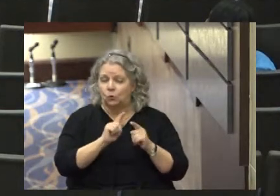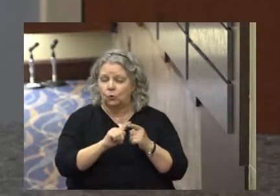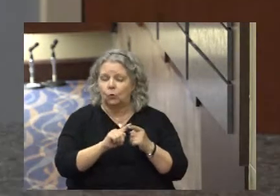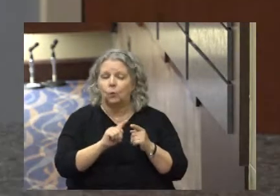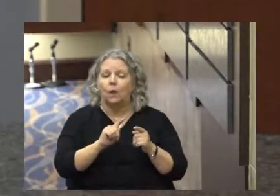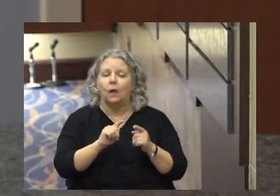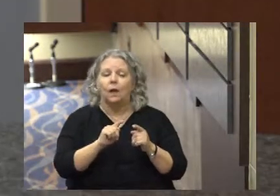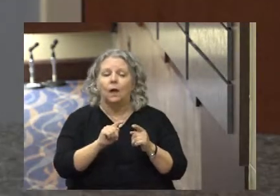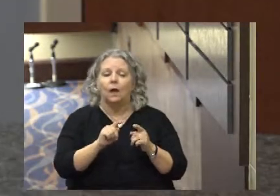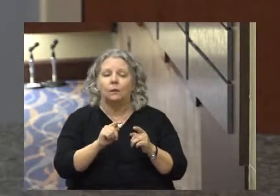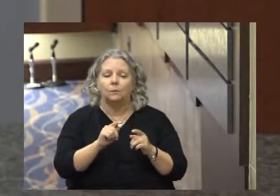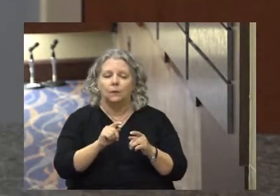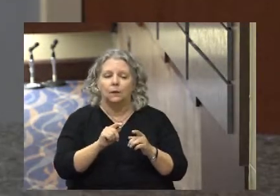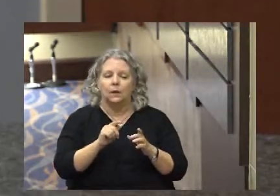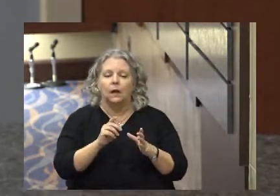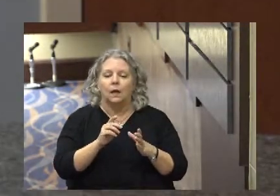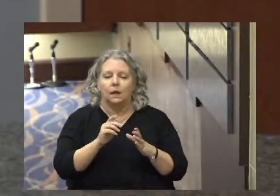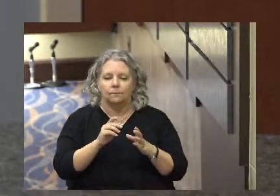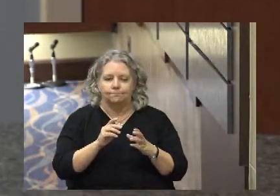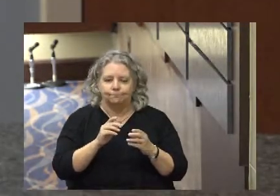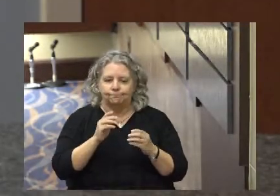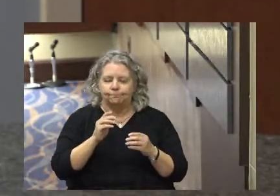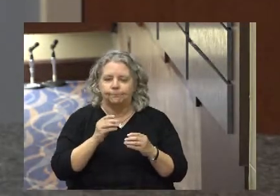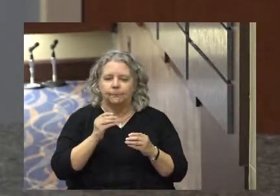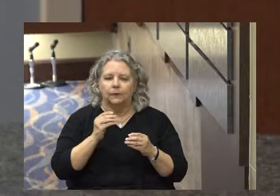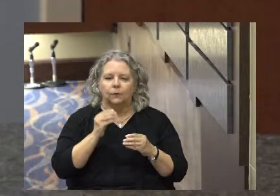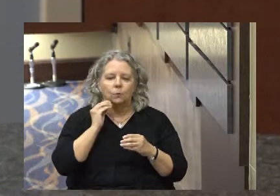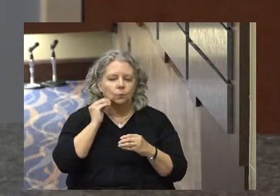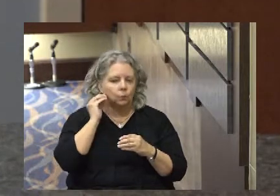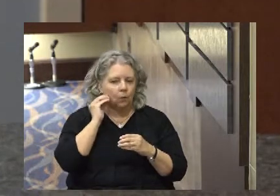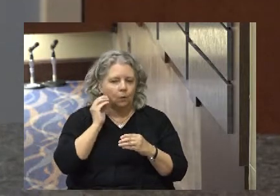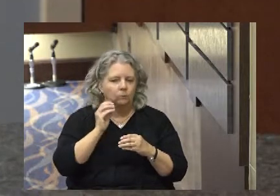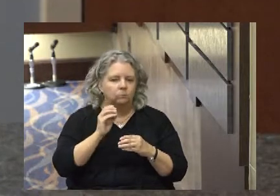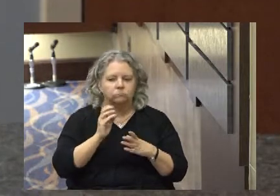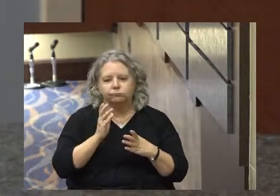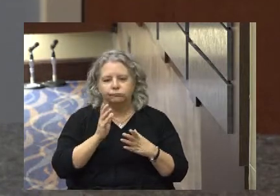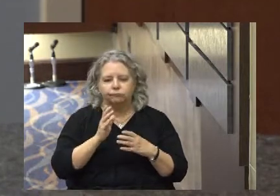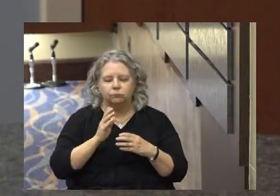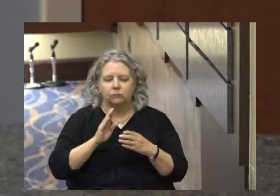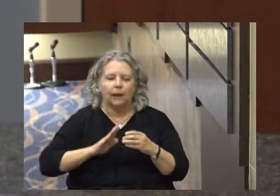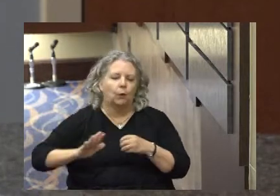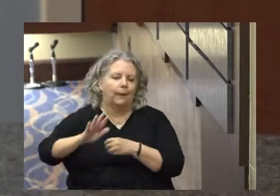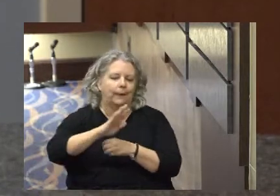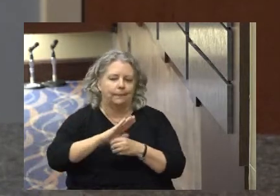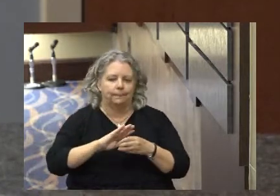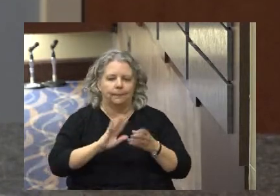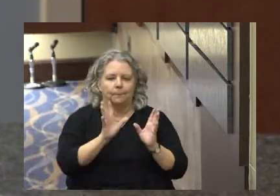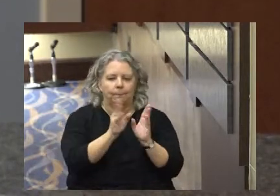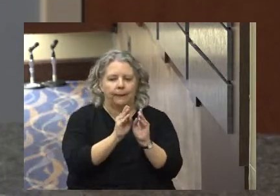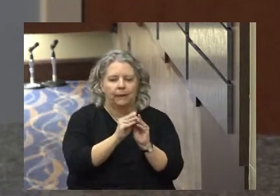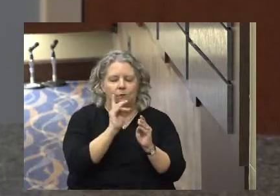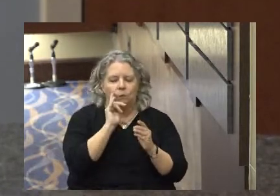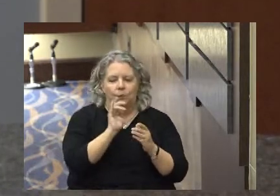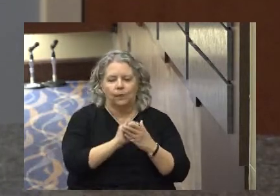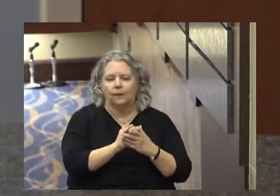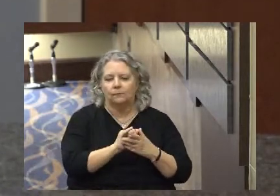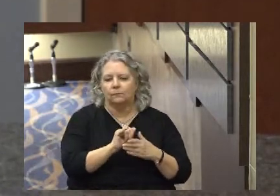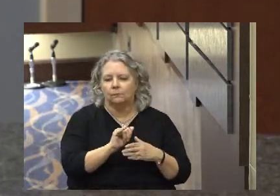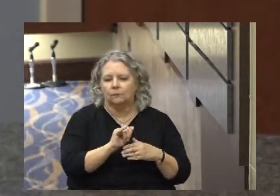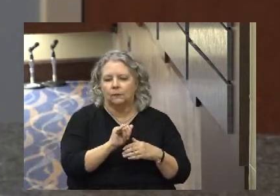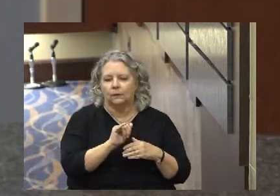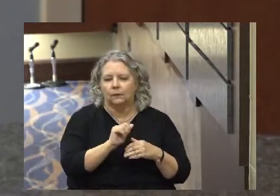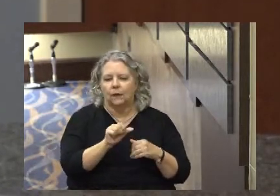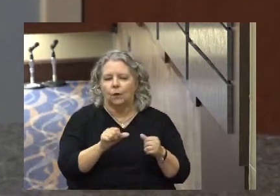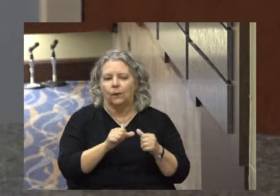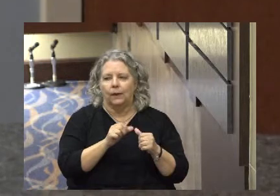Properties at Trentwood, and the information that was provided by the Monroe